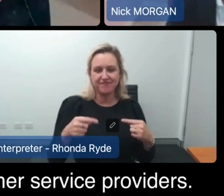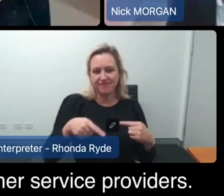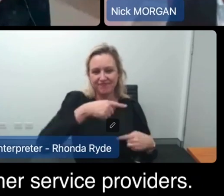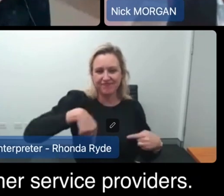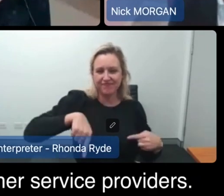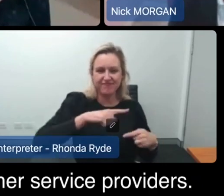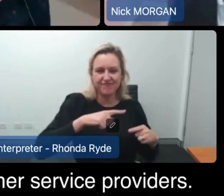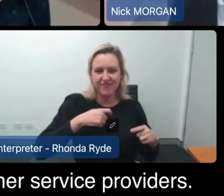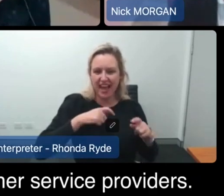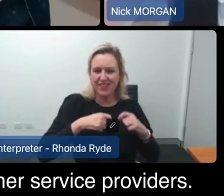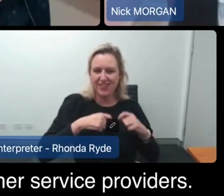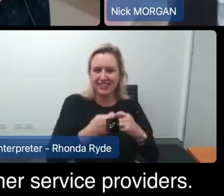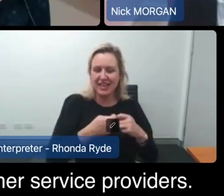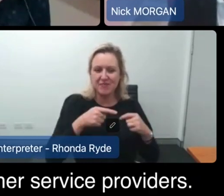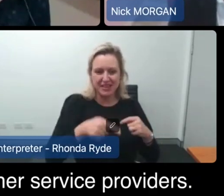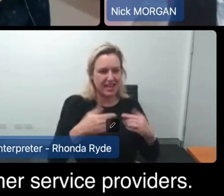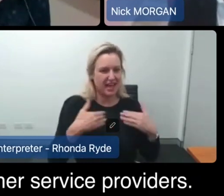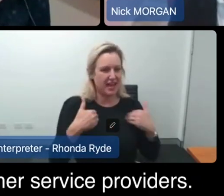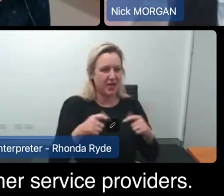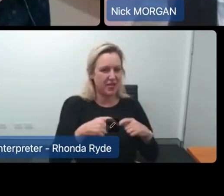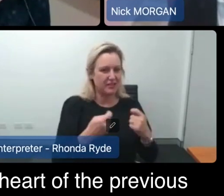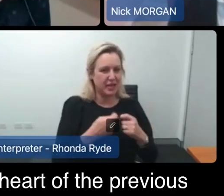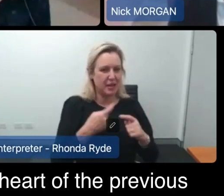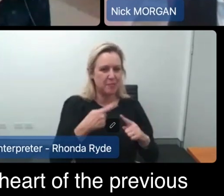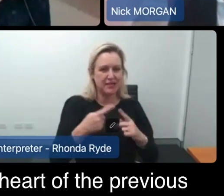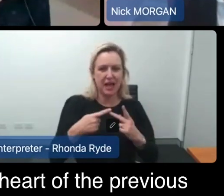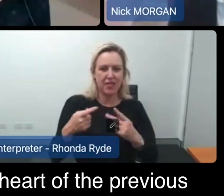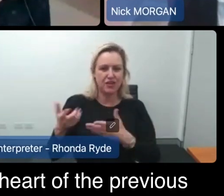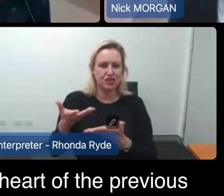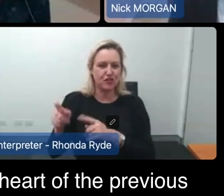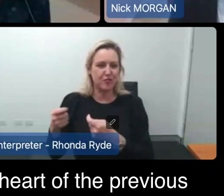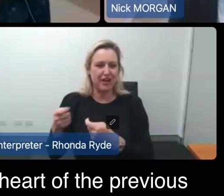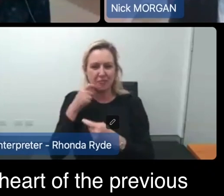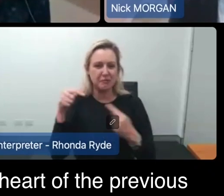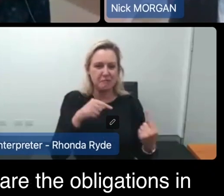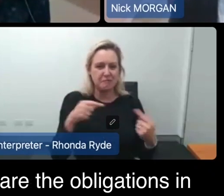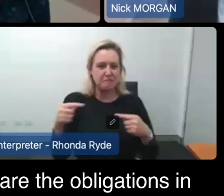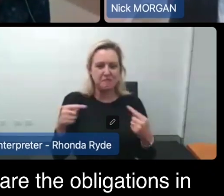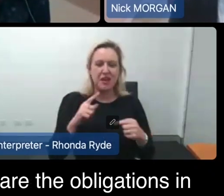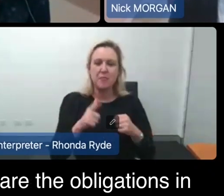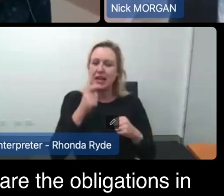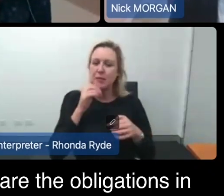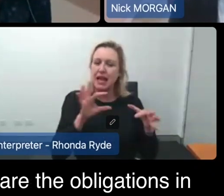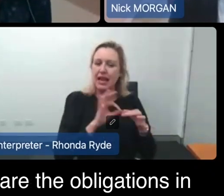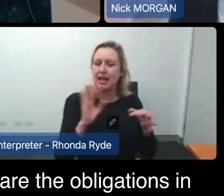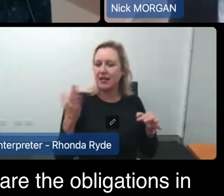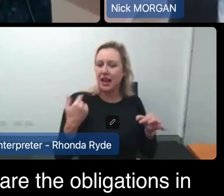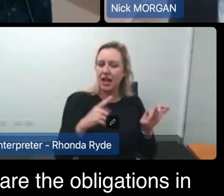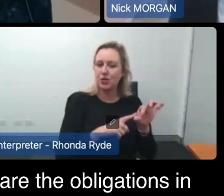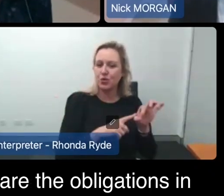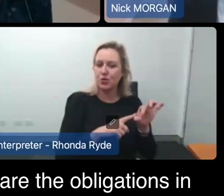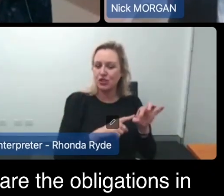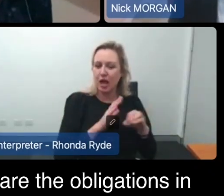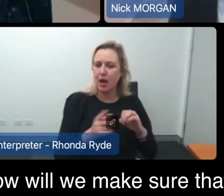the team here in health and with other service providers. But it goes to, I guess, the heart of the previous question too, around what are